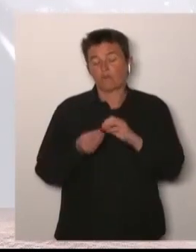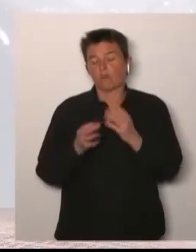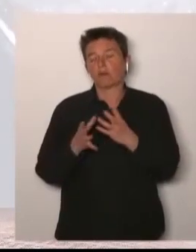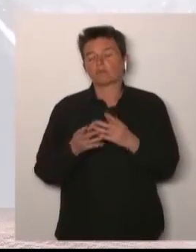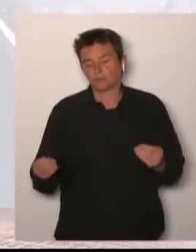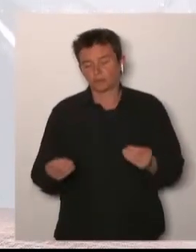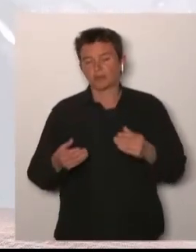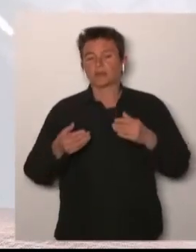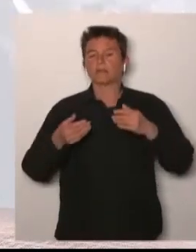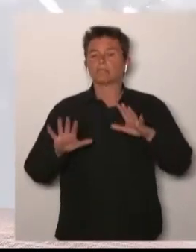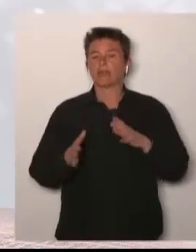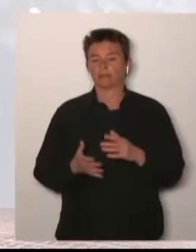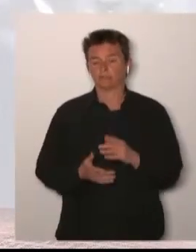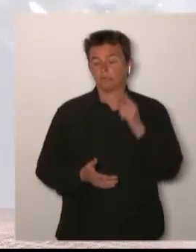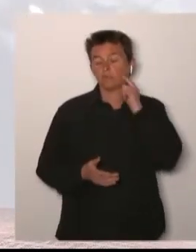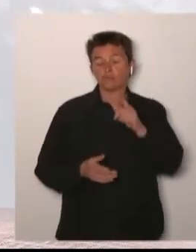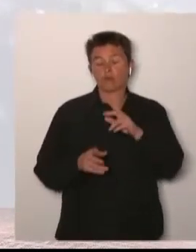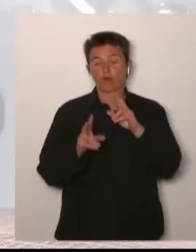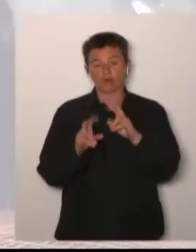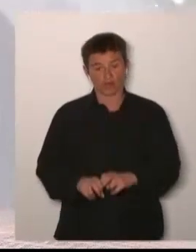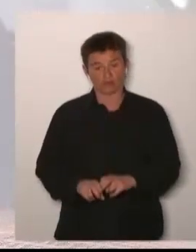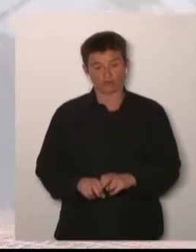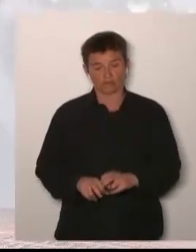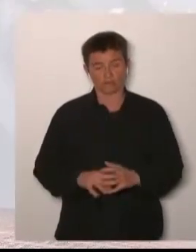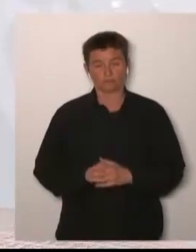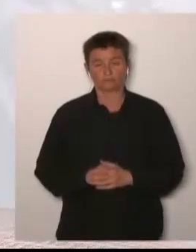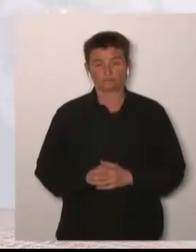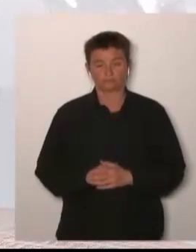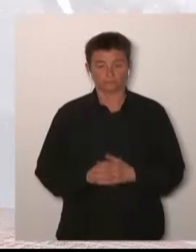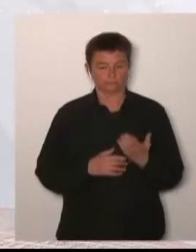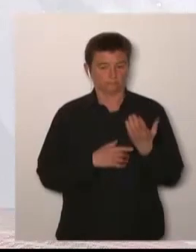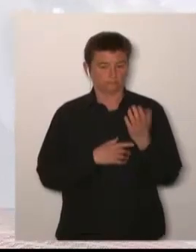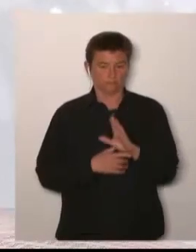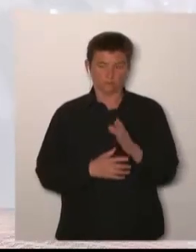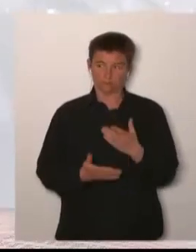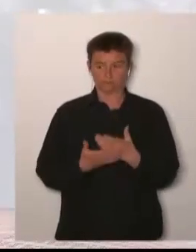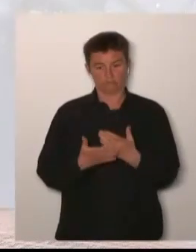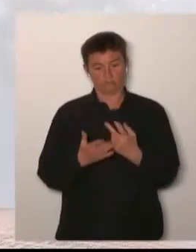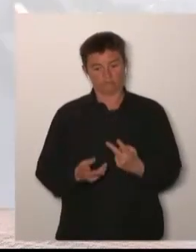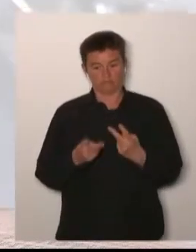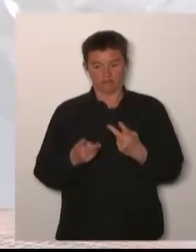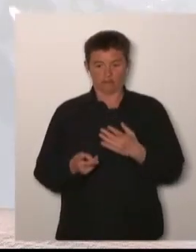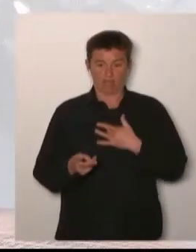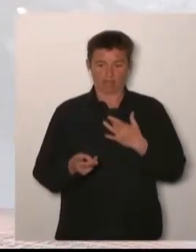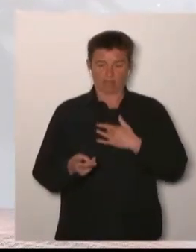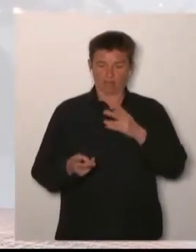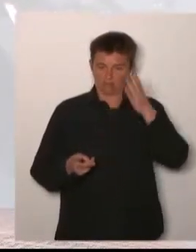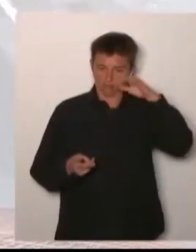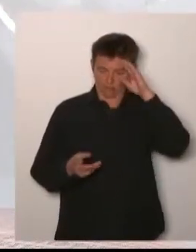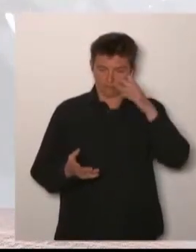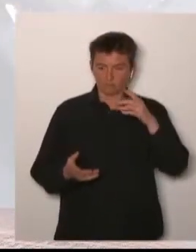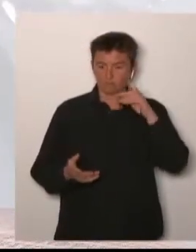order to give the edge of what the European added value could be, if you join up these profiles together in order to get a